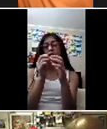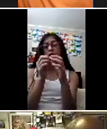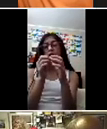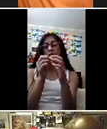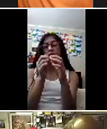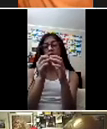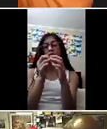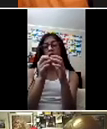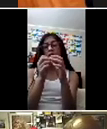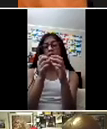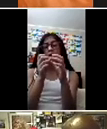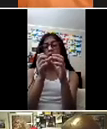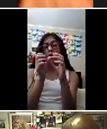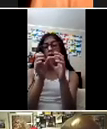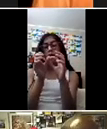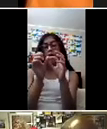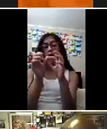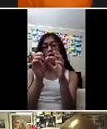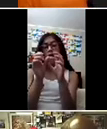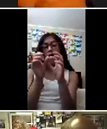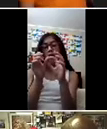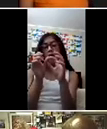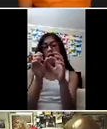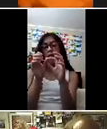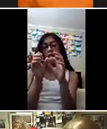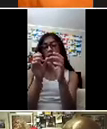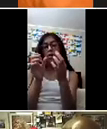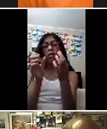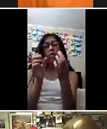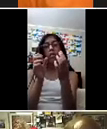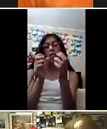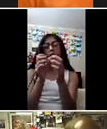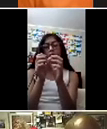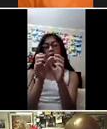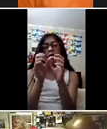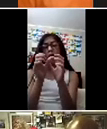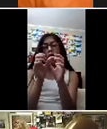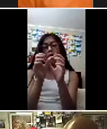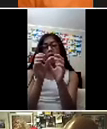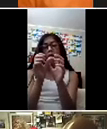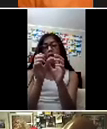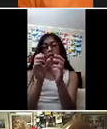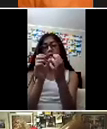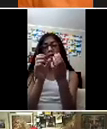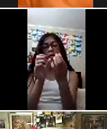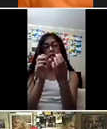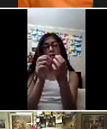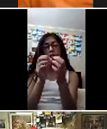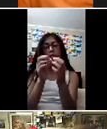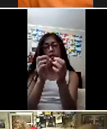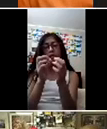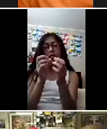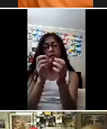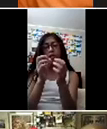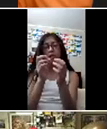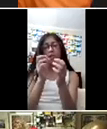oh, when I get fired up, my team will get fired up. That's what it was all about. Firing people up, getting them ready, getting them excited.